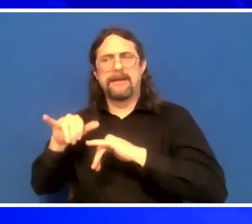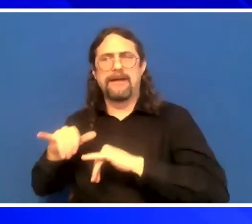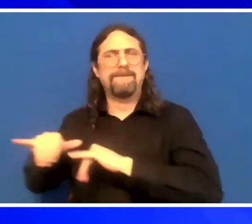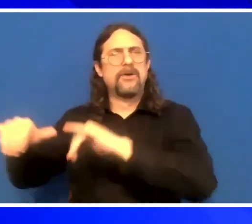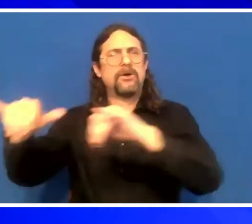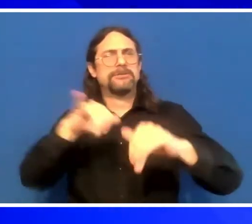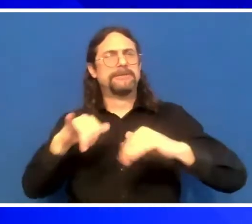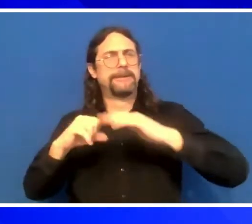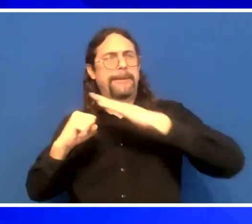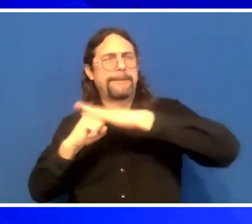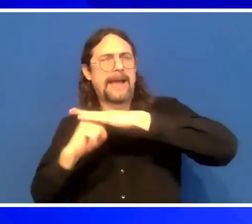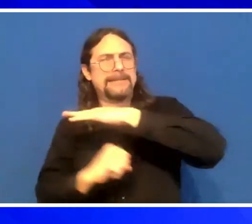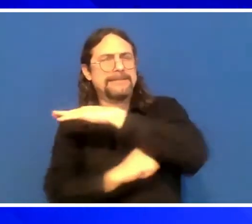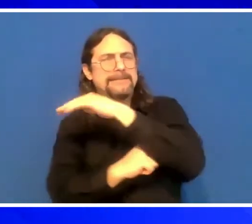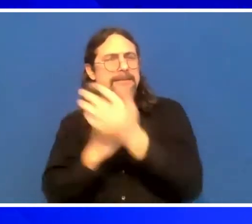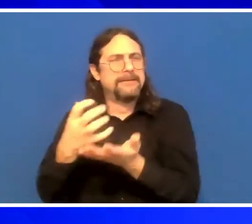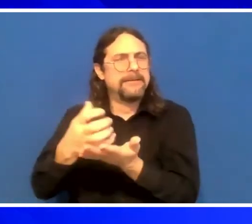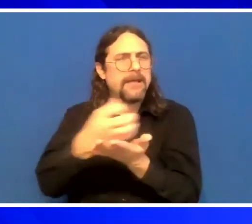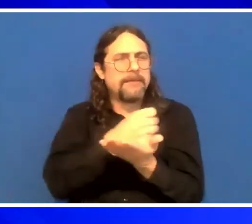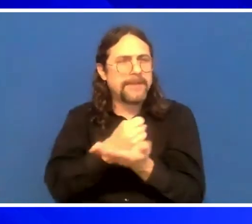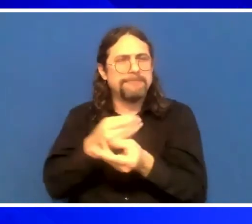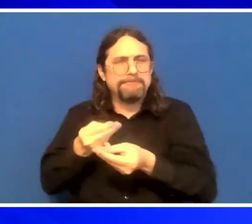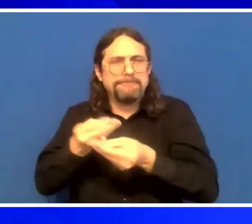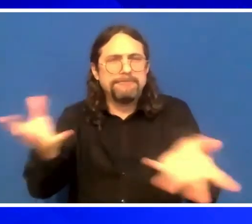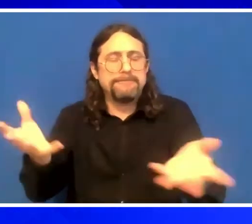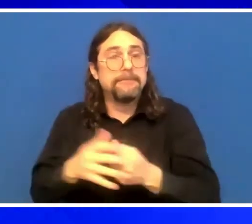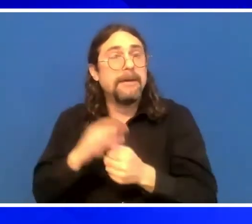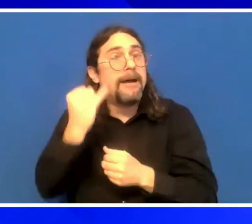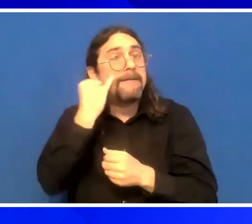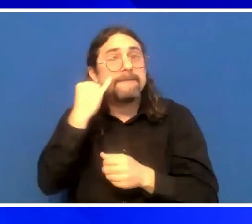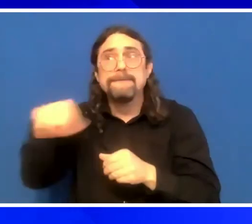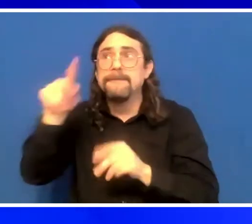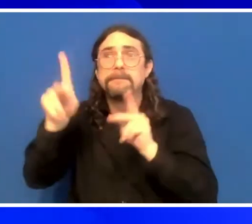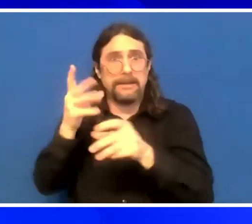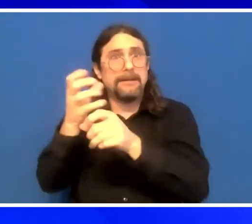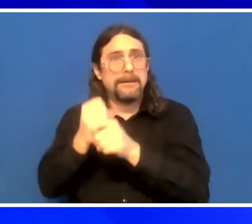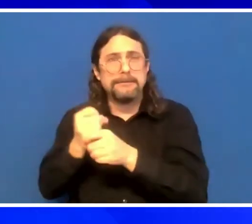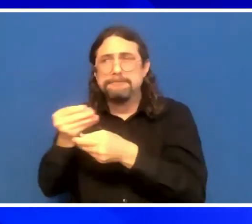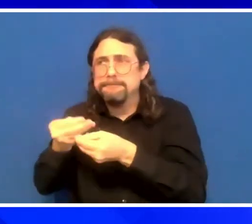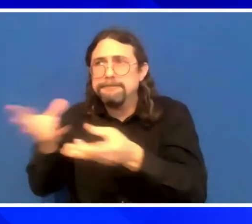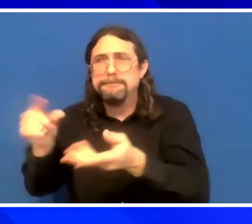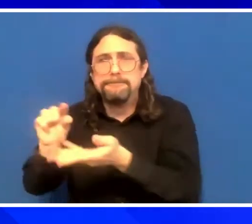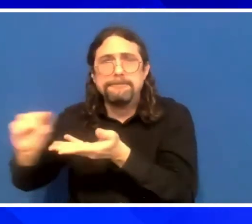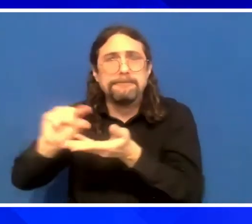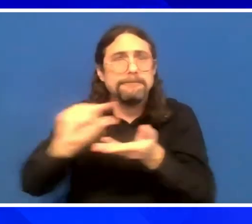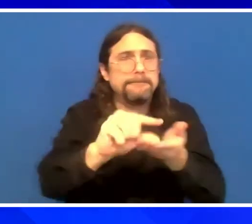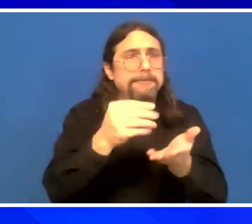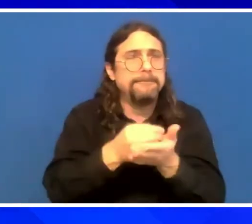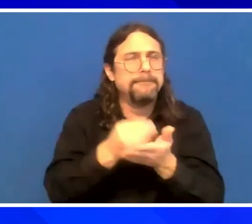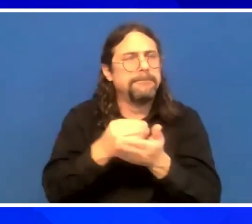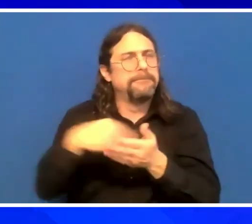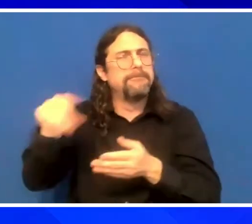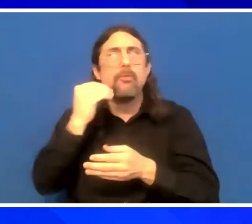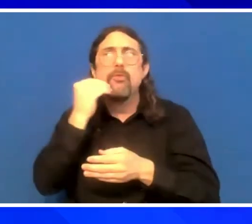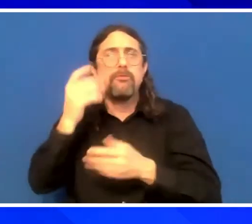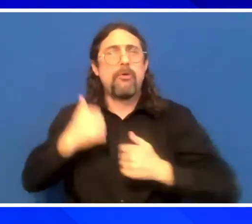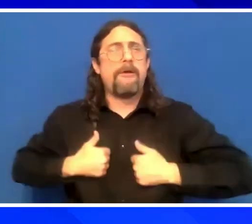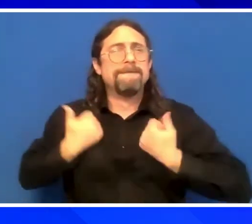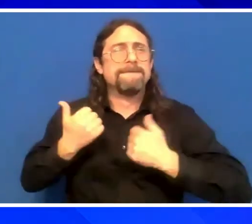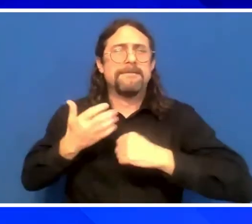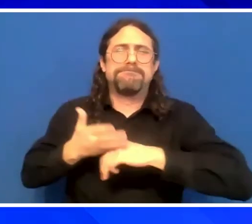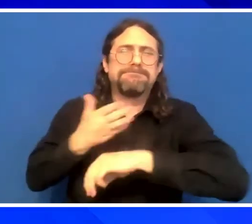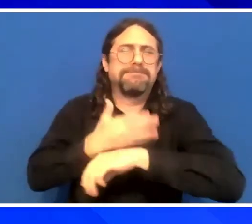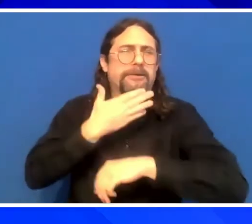supplies. Another thing we need to improve is our public school. I am a fierce advocate for the expansion of special education and